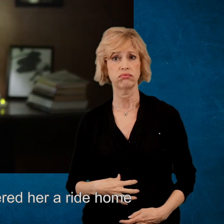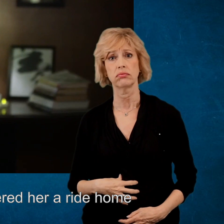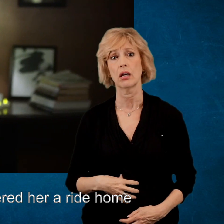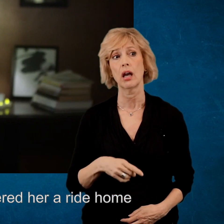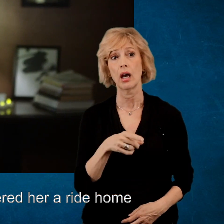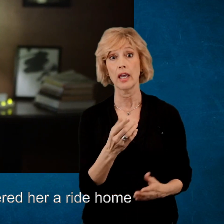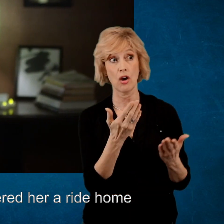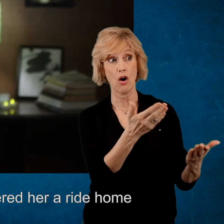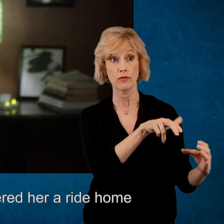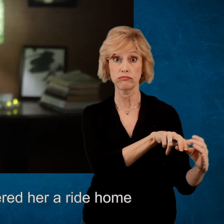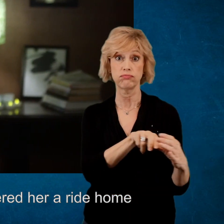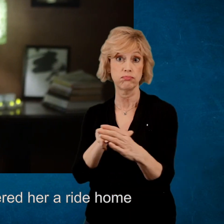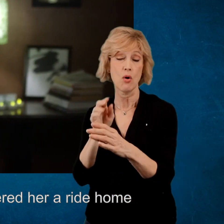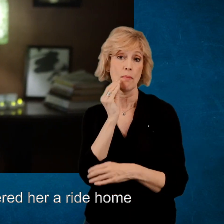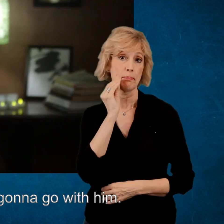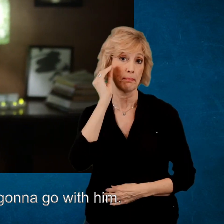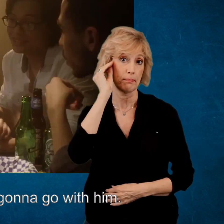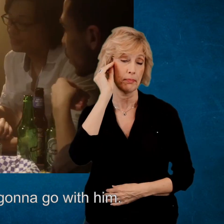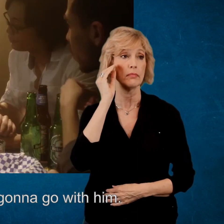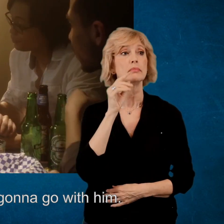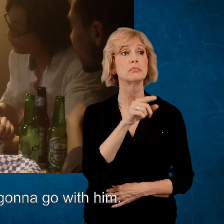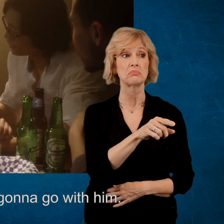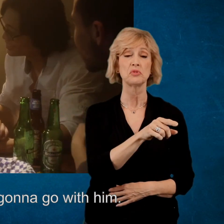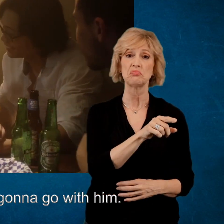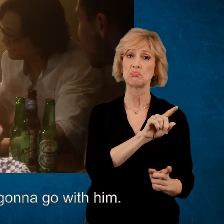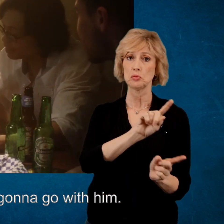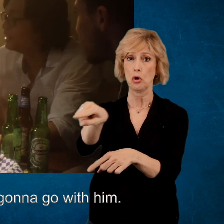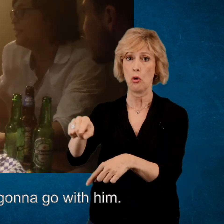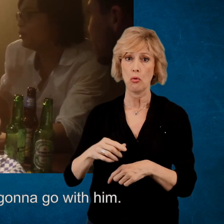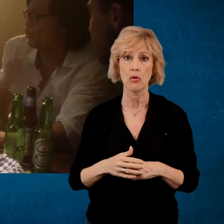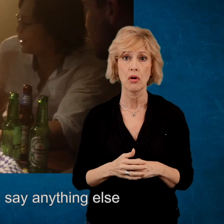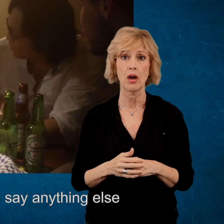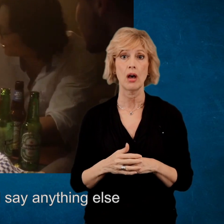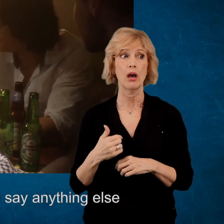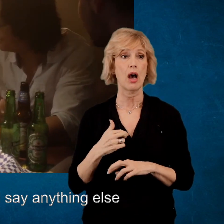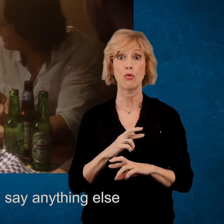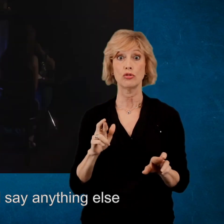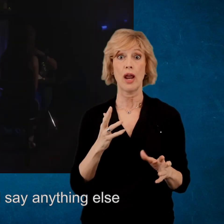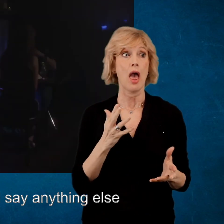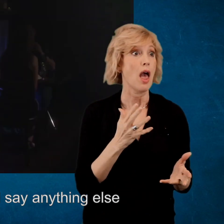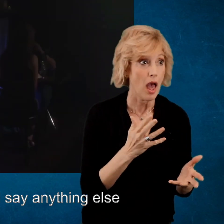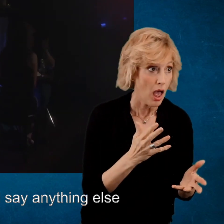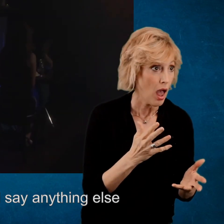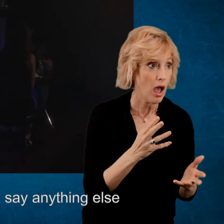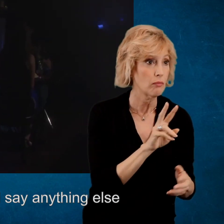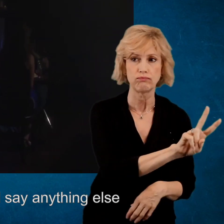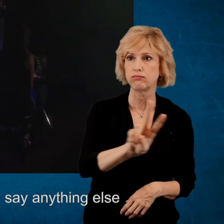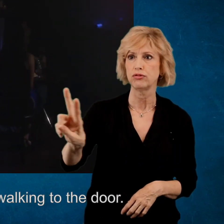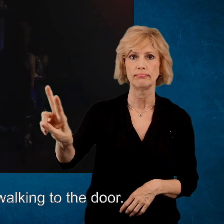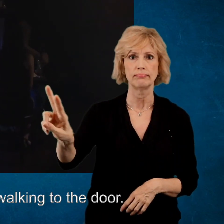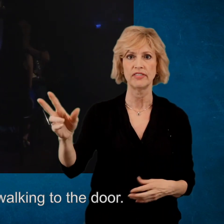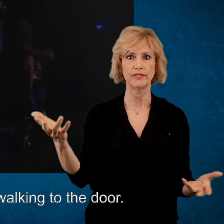had offered her a ride home and that she was gonna go with him. And before I could say anything else,